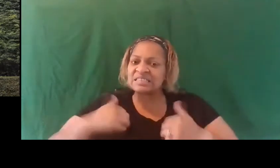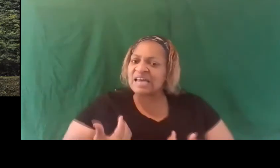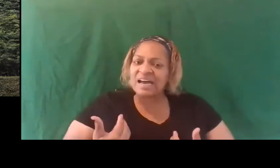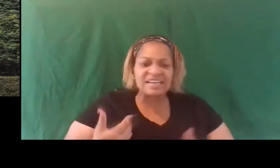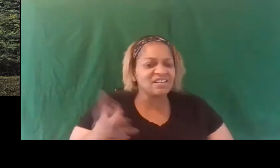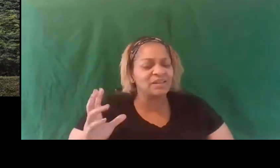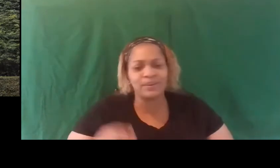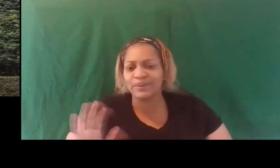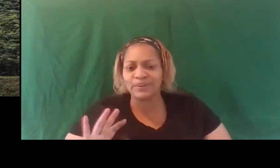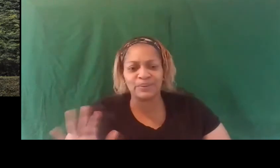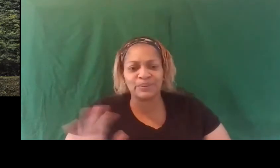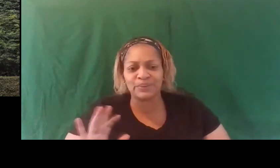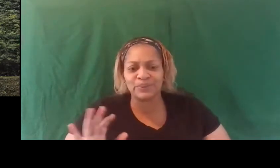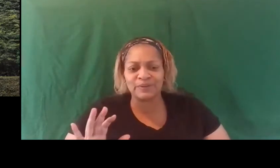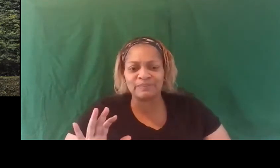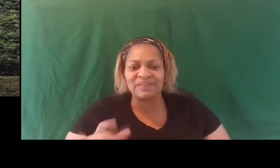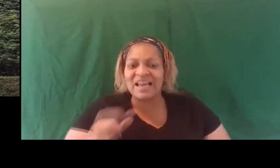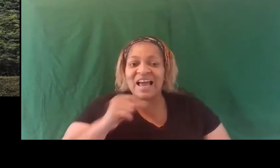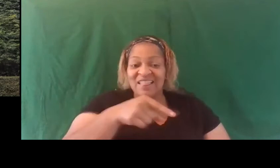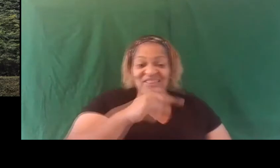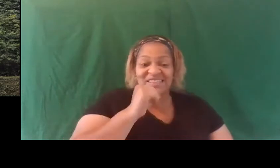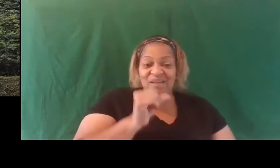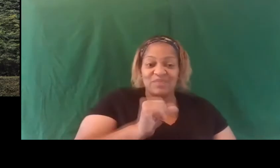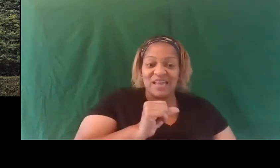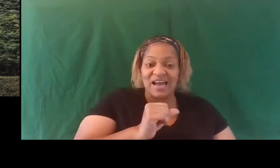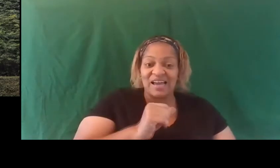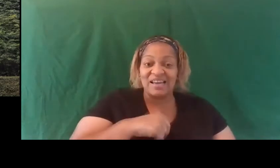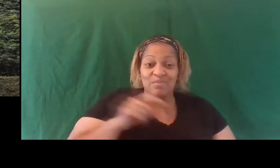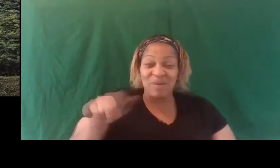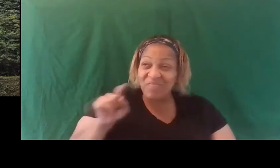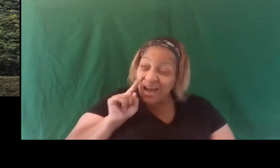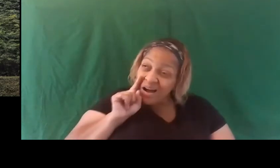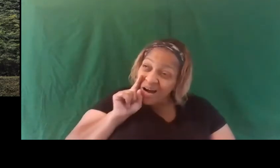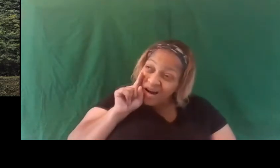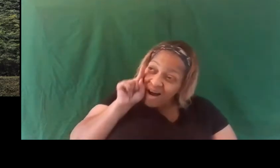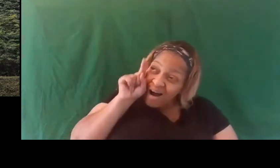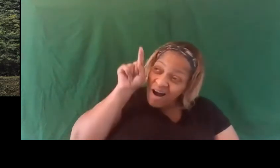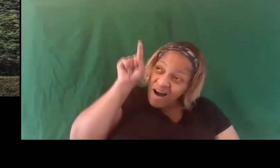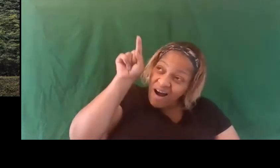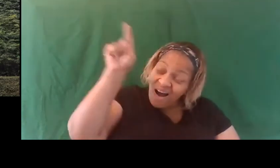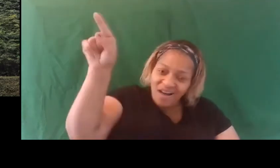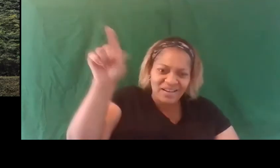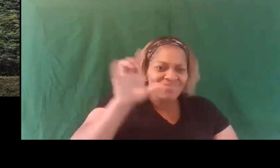of steps that go to, I have no idea where them things go. I don't even know why somebody would put steps somewhere like